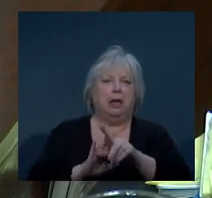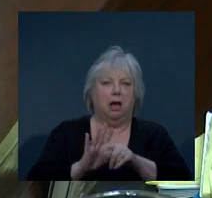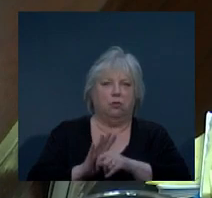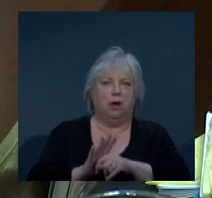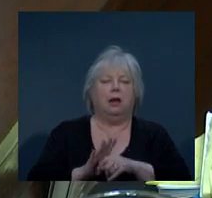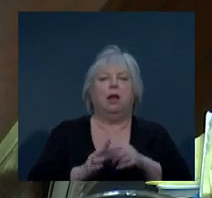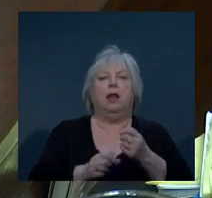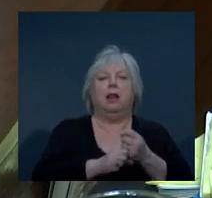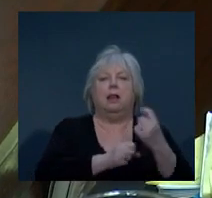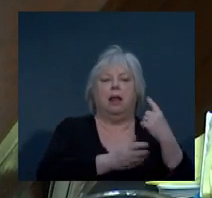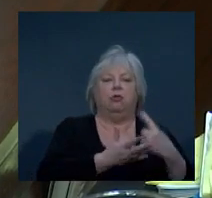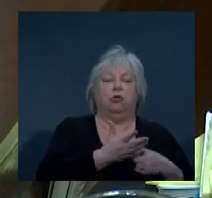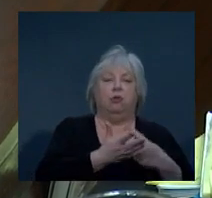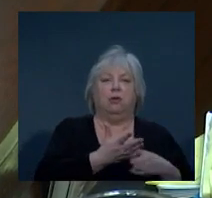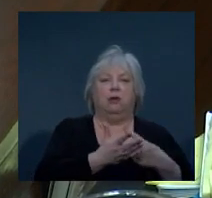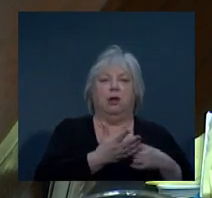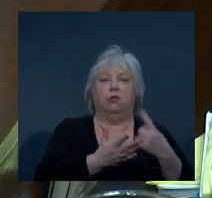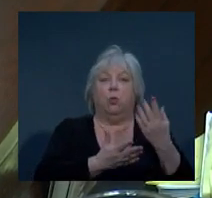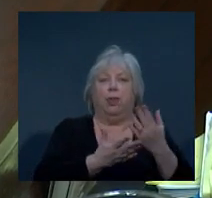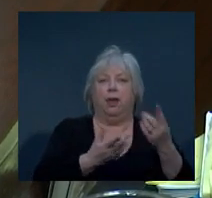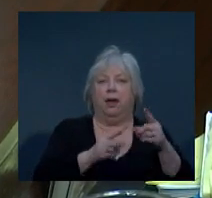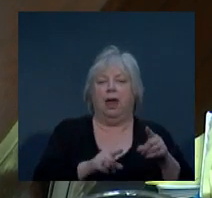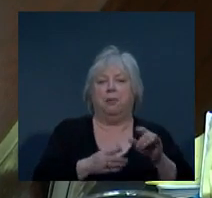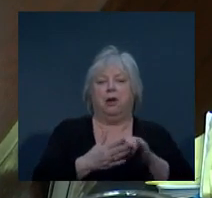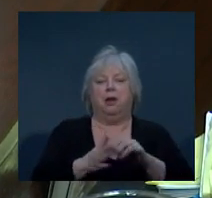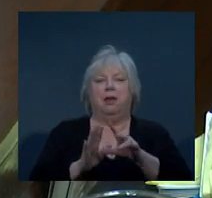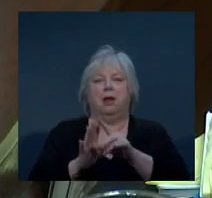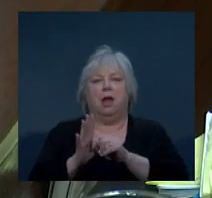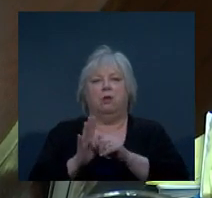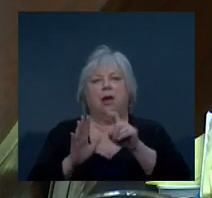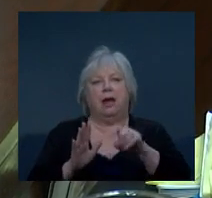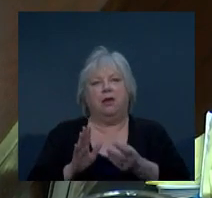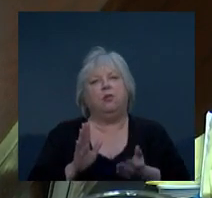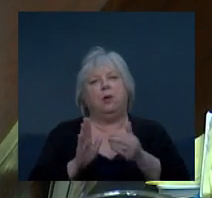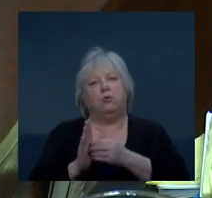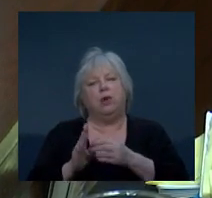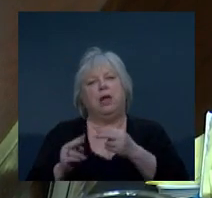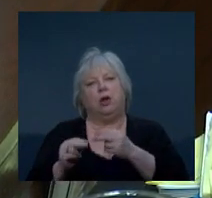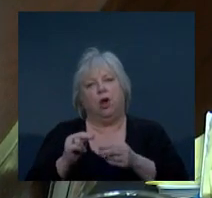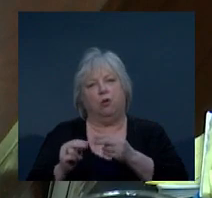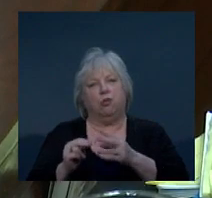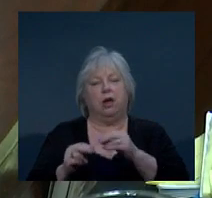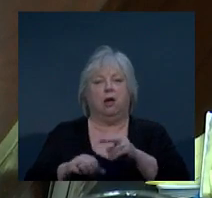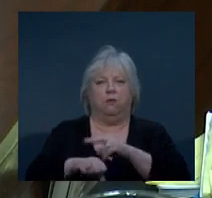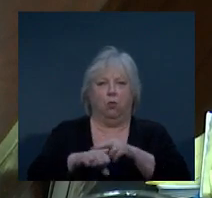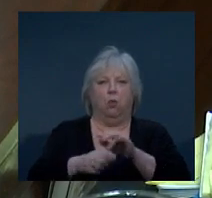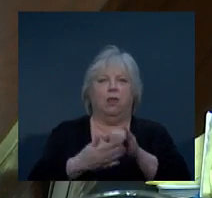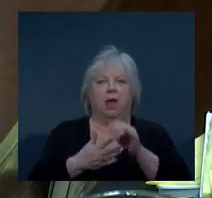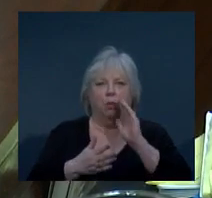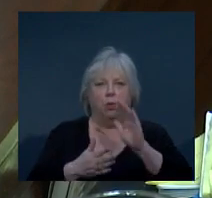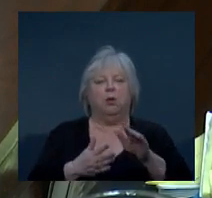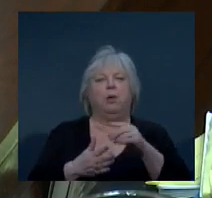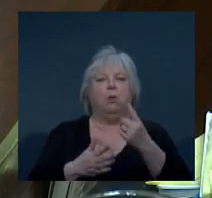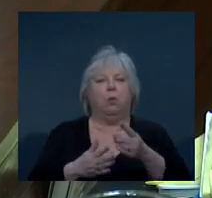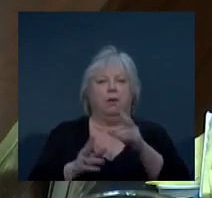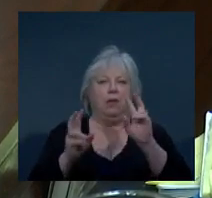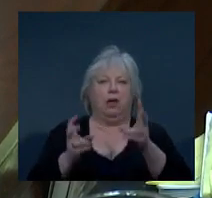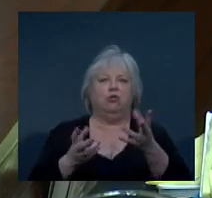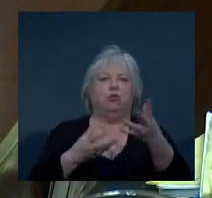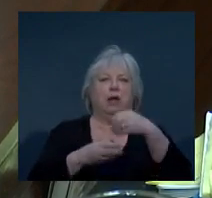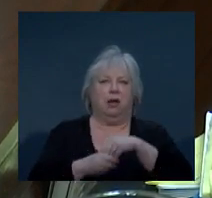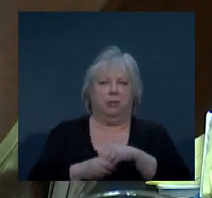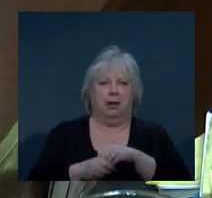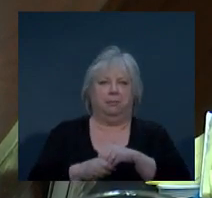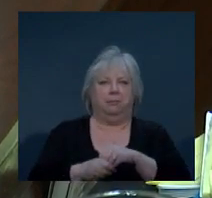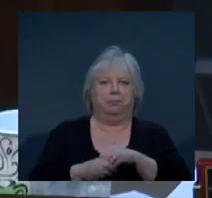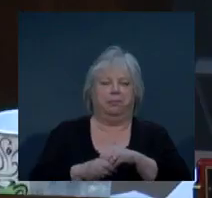year's discussion is that the contract has to be renegotiated, and of course that would be one of the issues that comes into it.